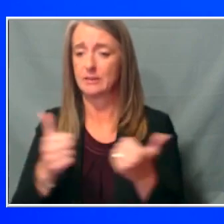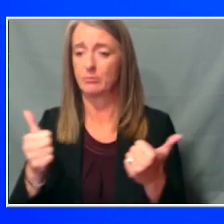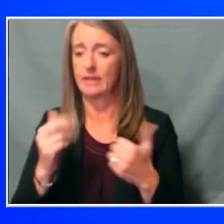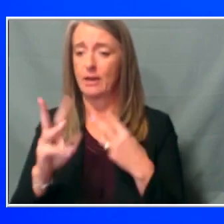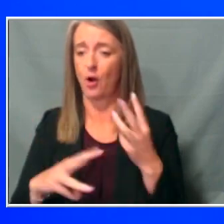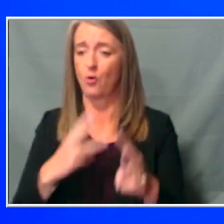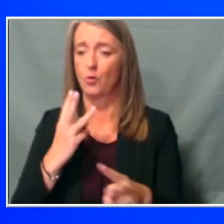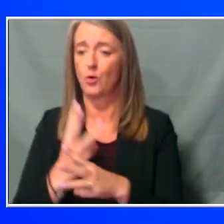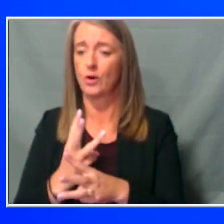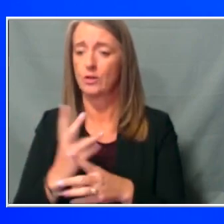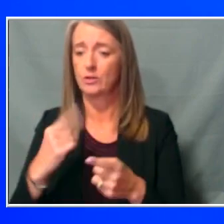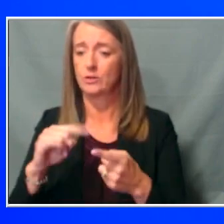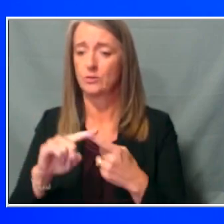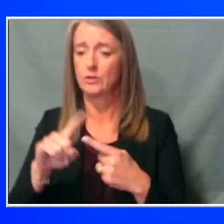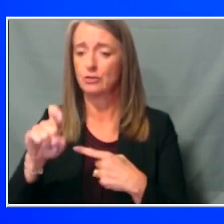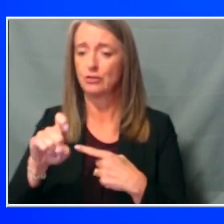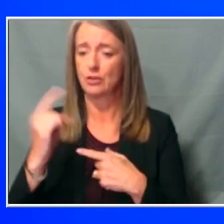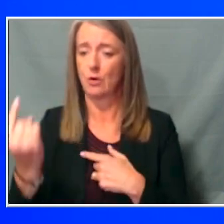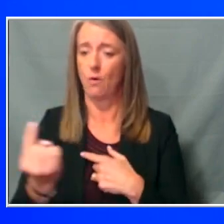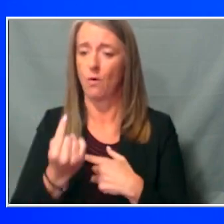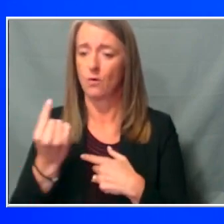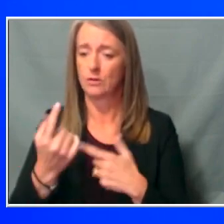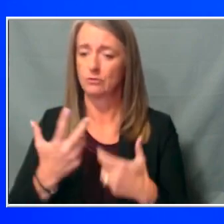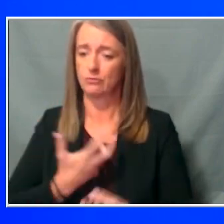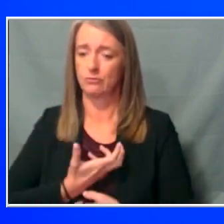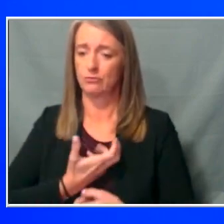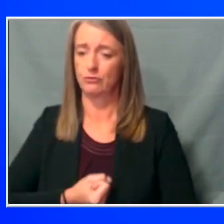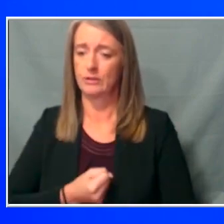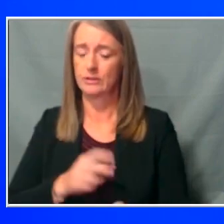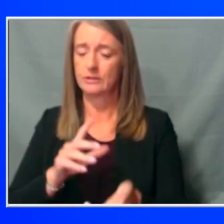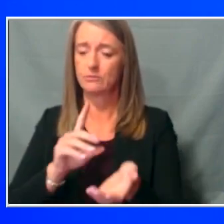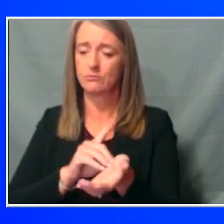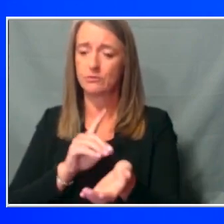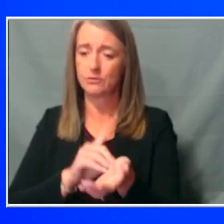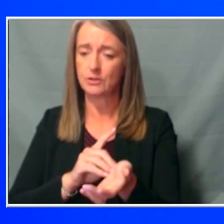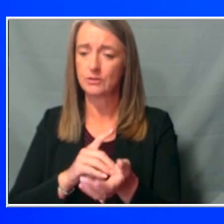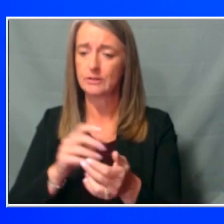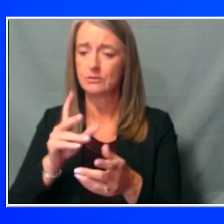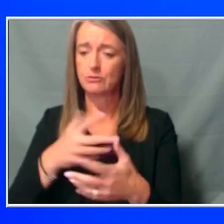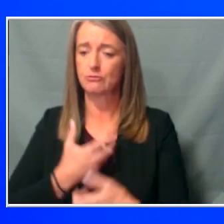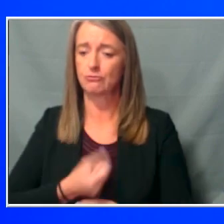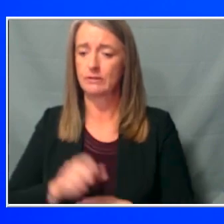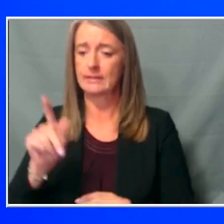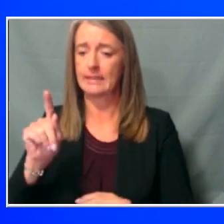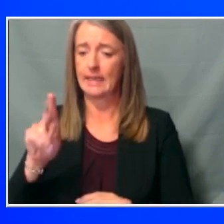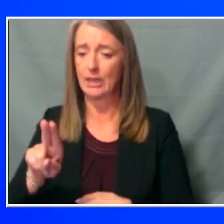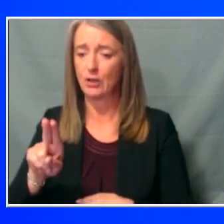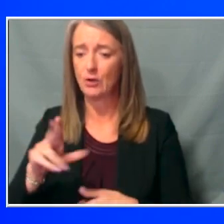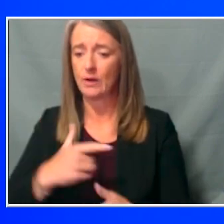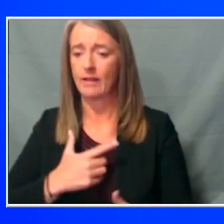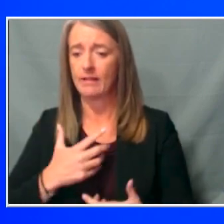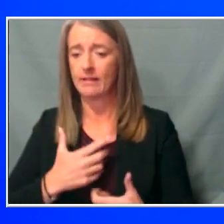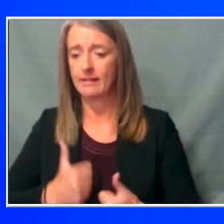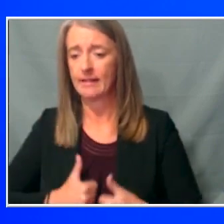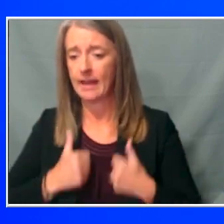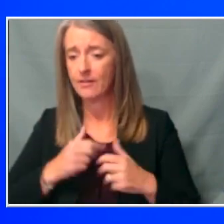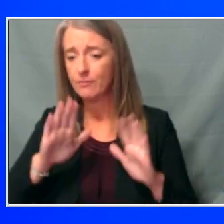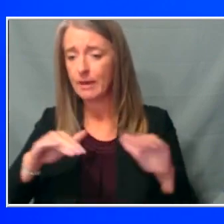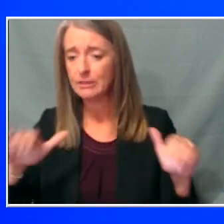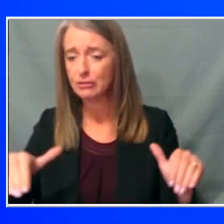when we should always trust our medical professions. I trust KU with my life, with my children's life, with my family's